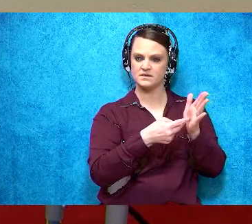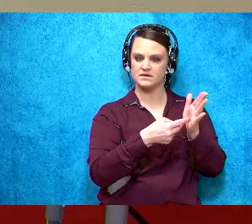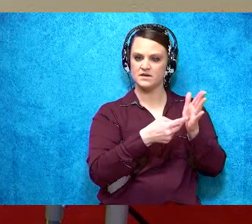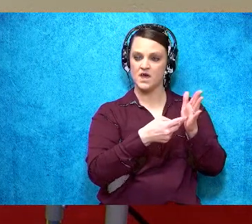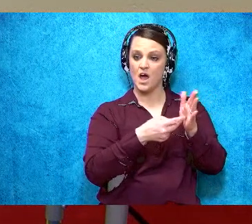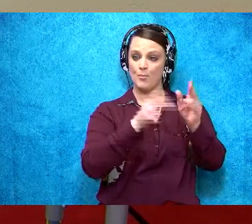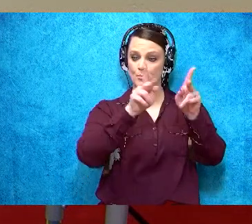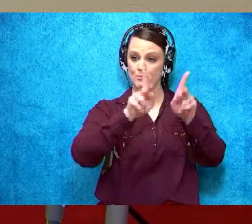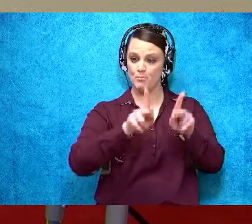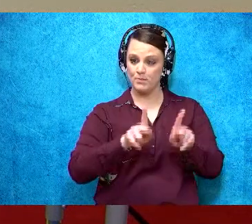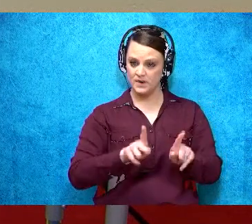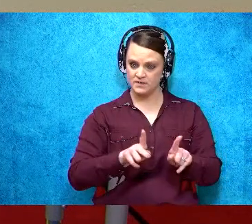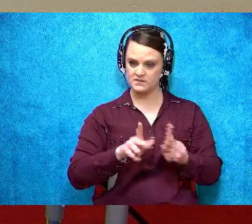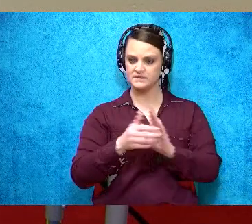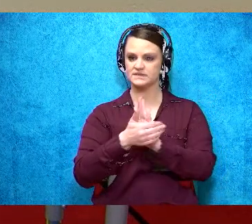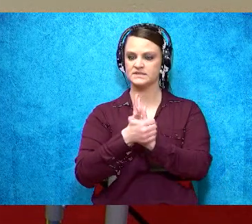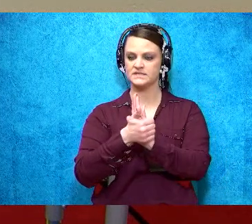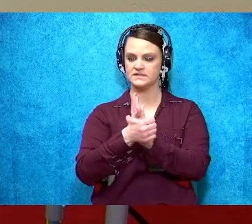skilled